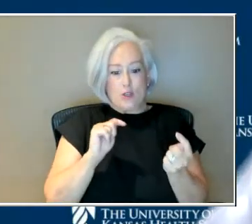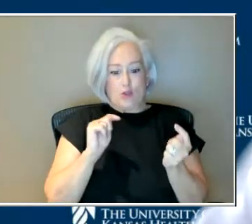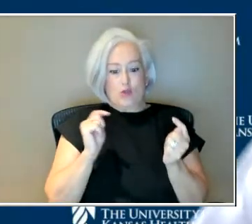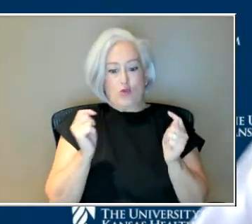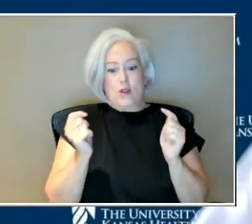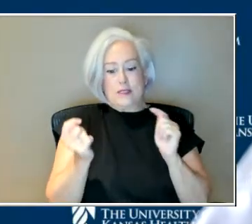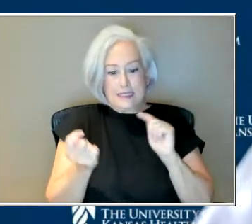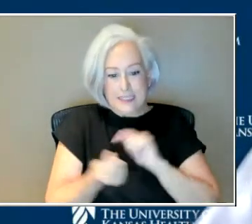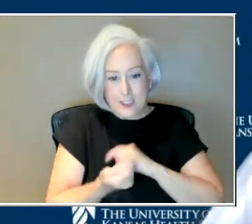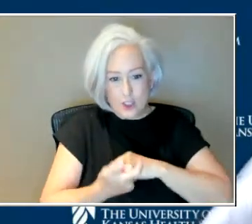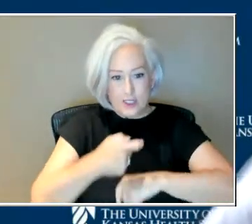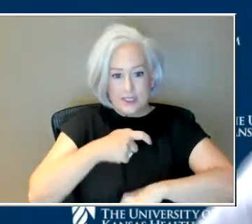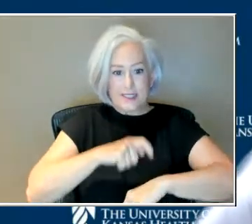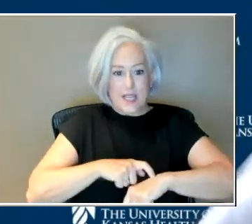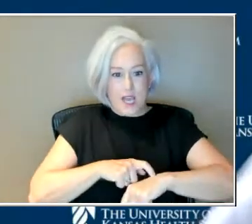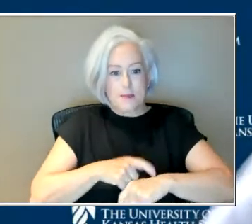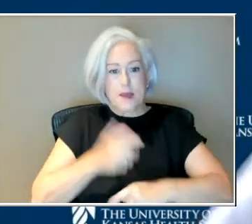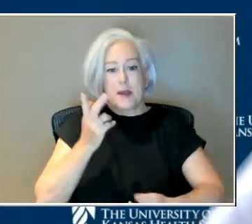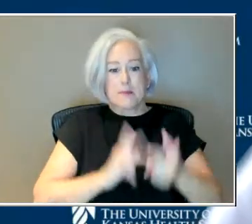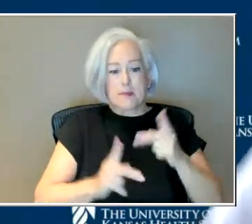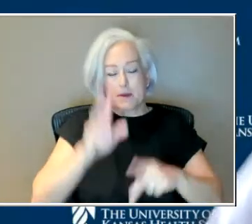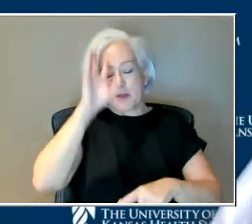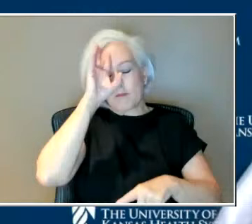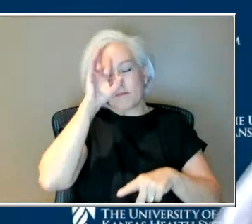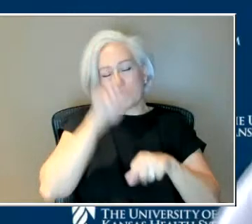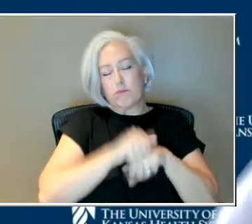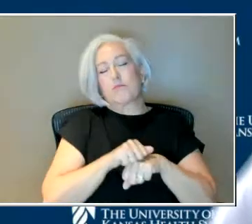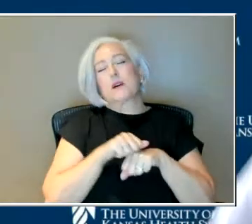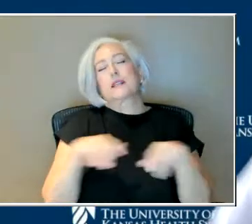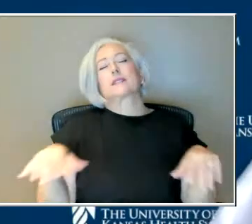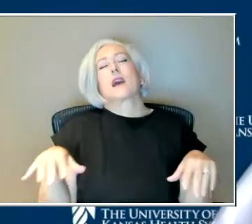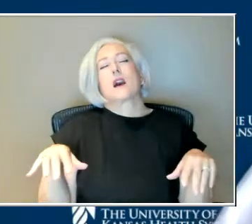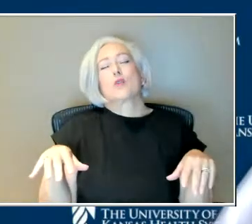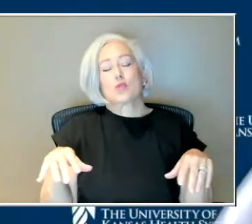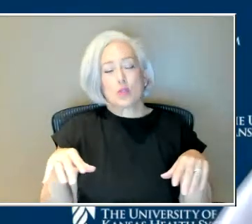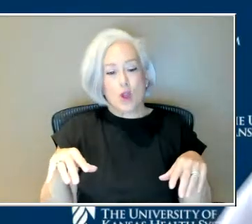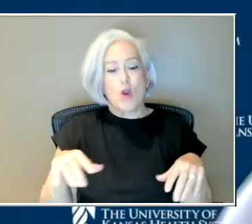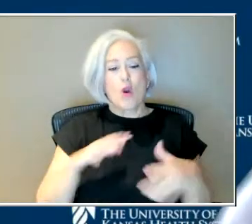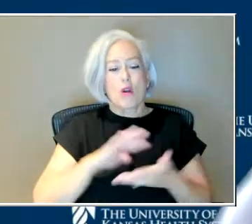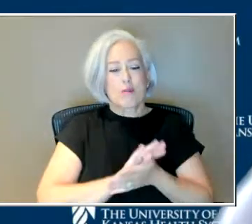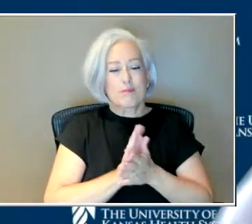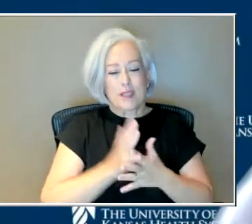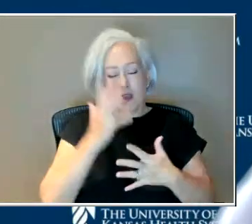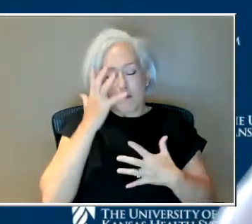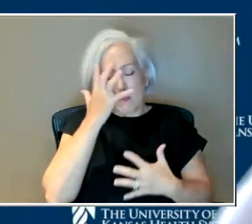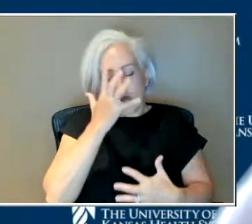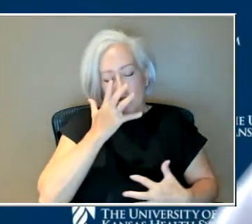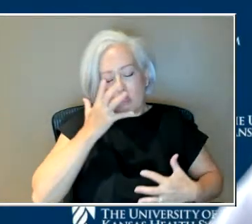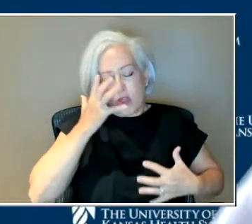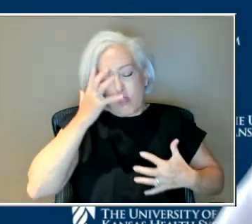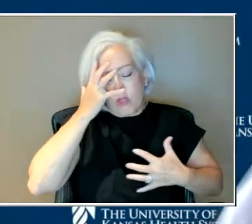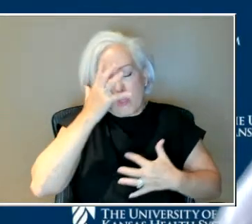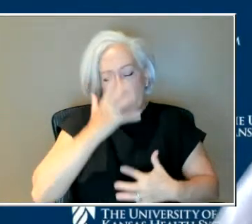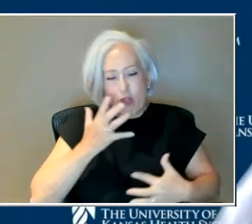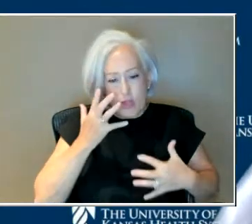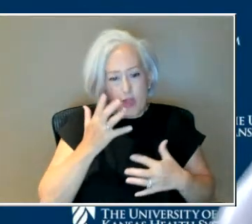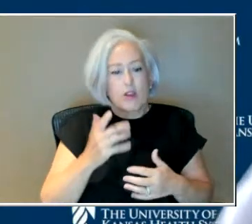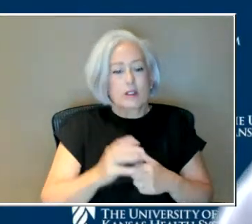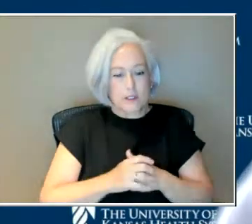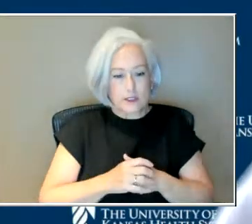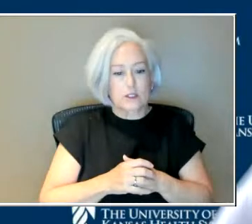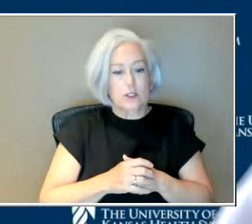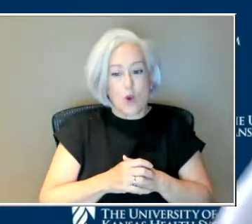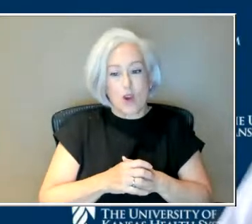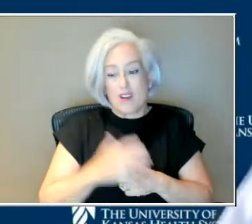lightheaded, pass out, get nauseated, things like that. So you have to watch the transition too when you go from a really hot region into a cooler region and